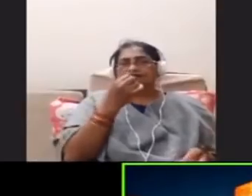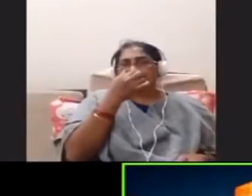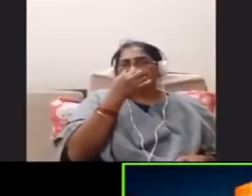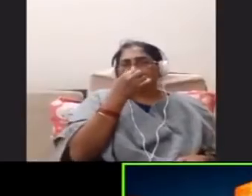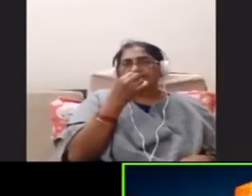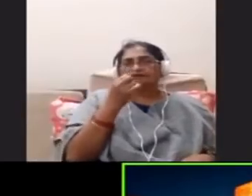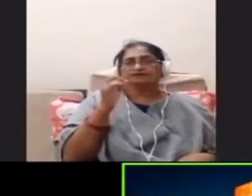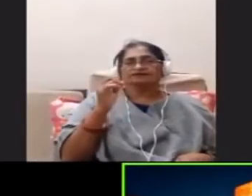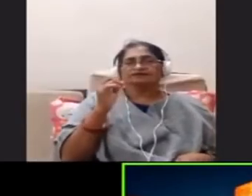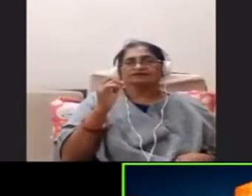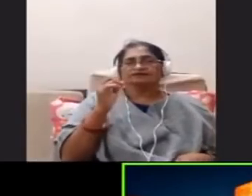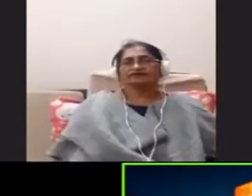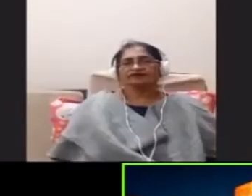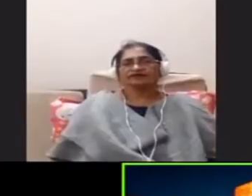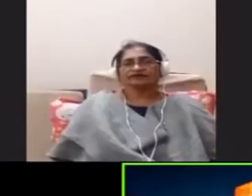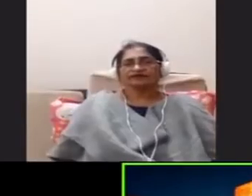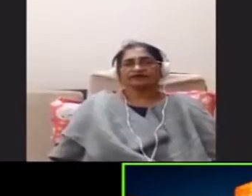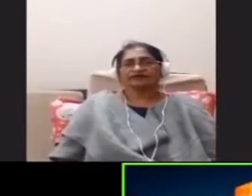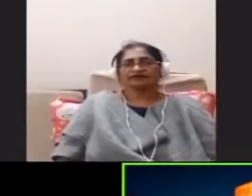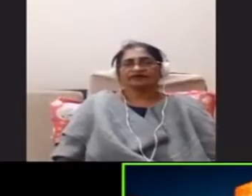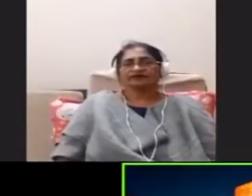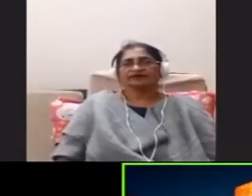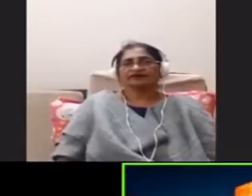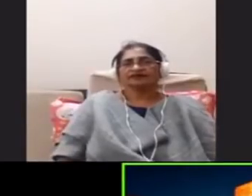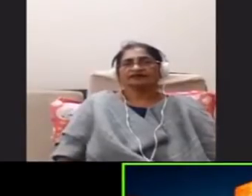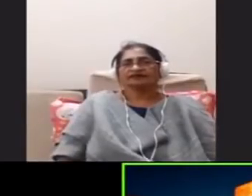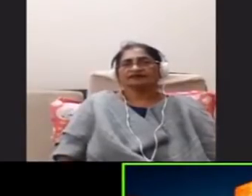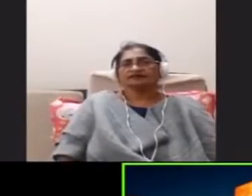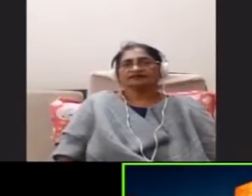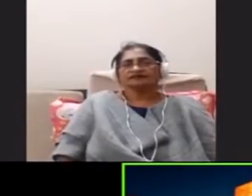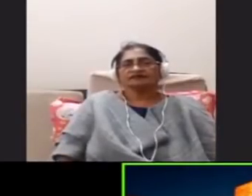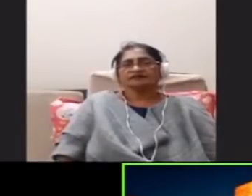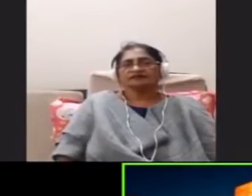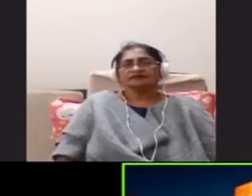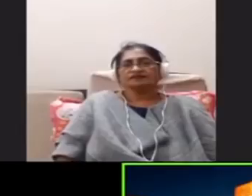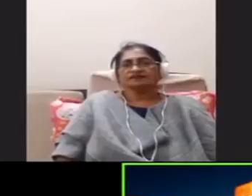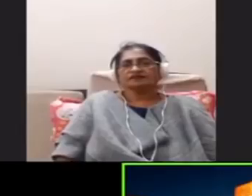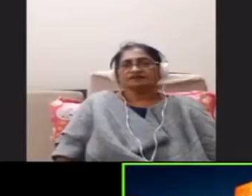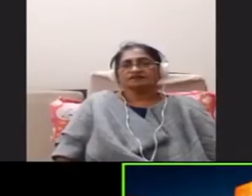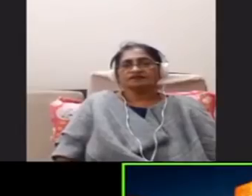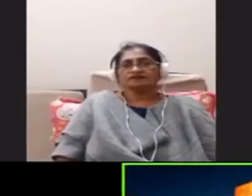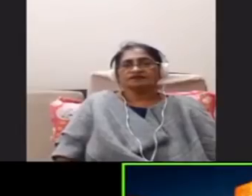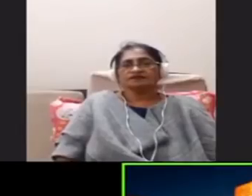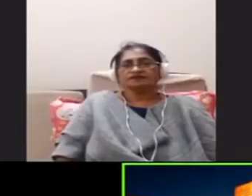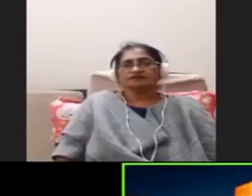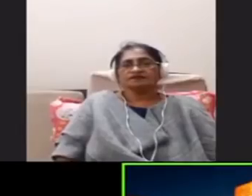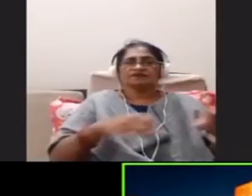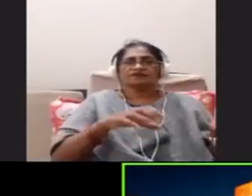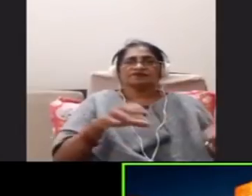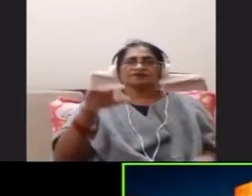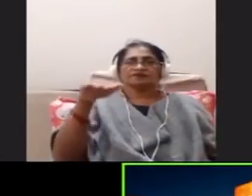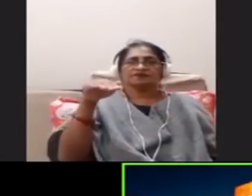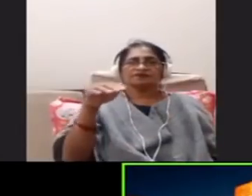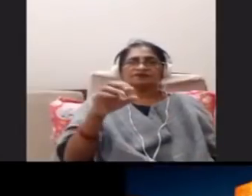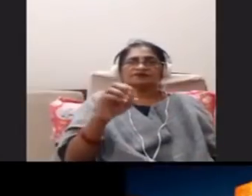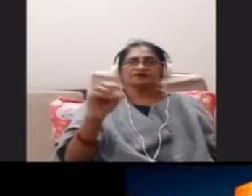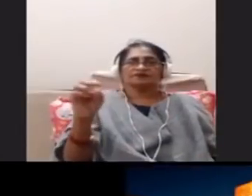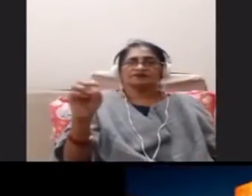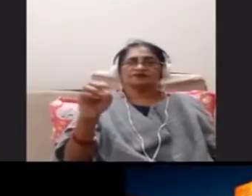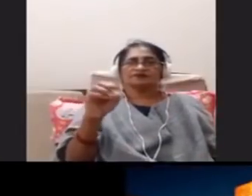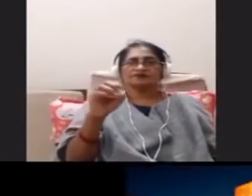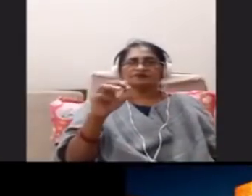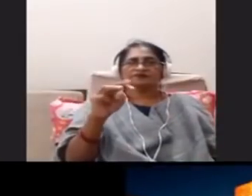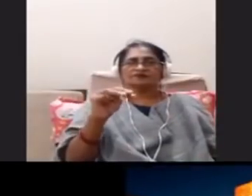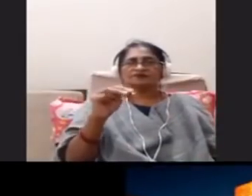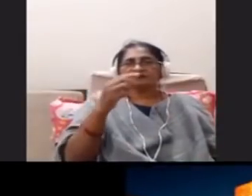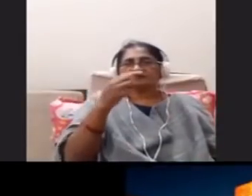absolutely. As we have all learned in our activities on Zoom over the last few months. Exactly. And I'd just